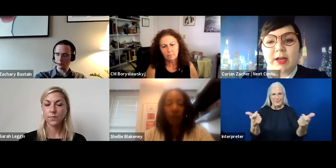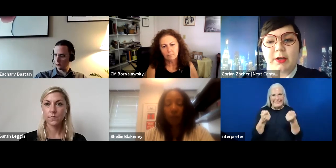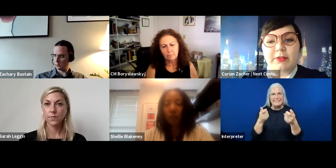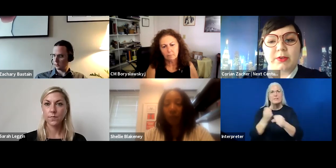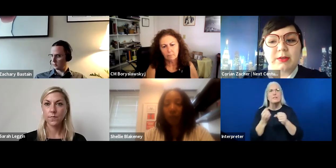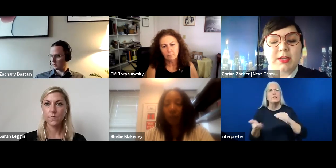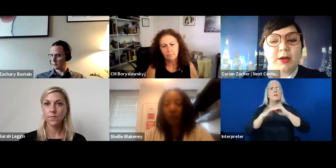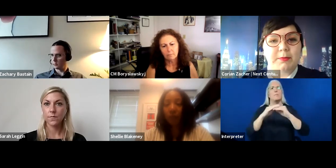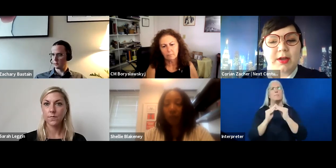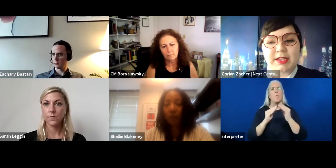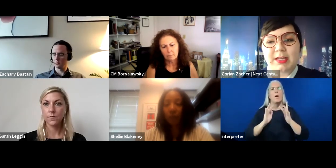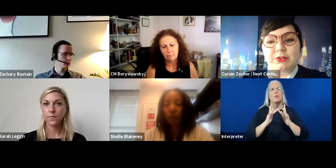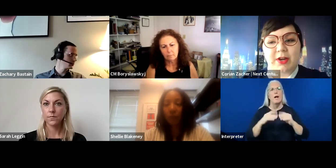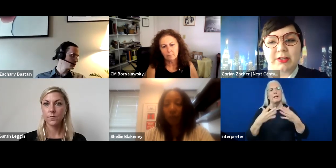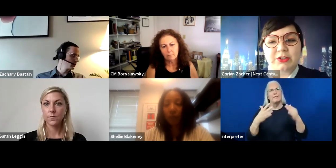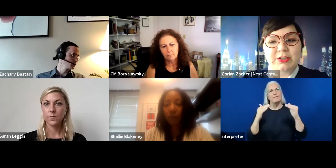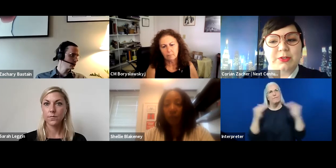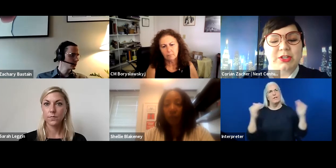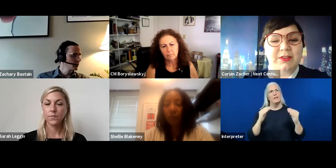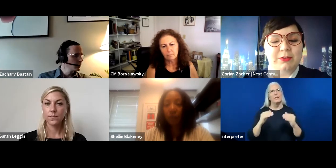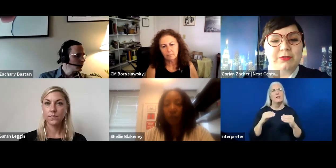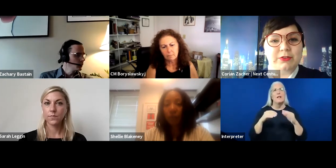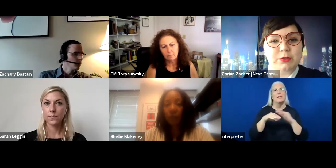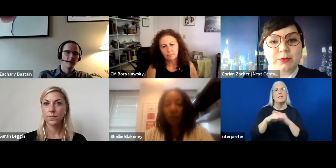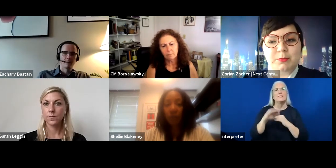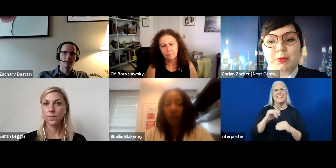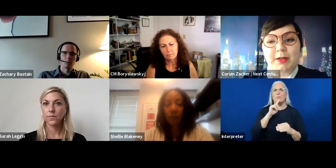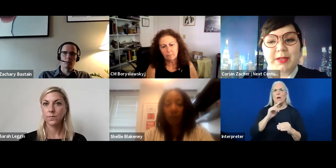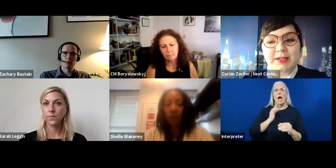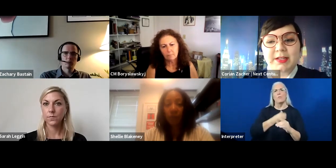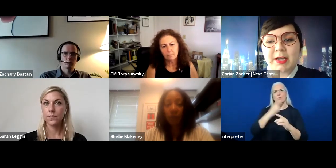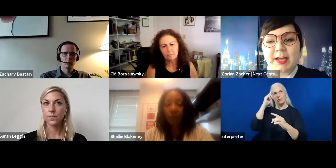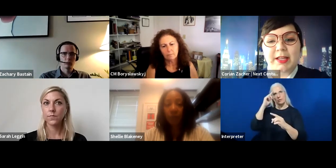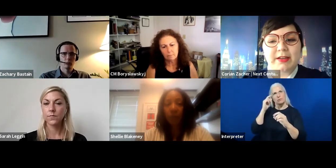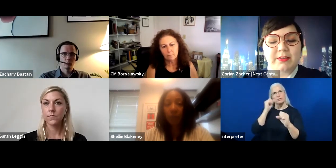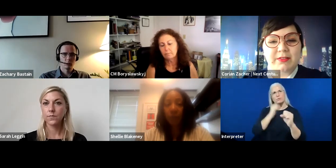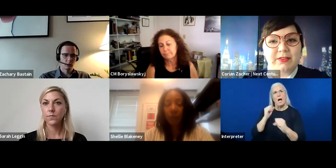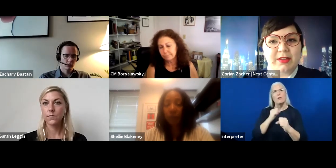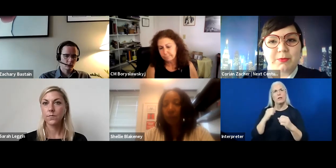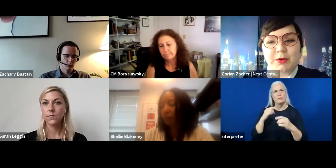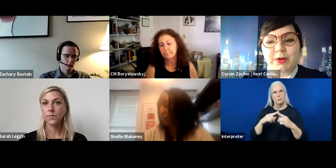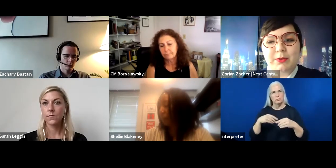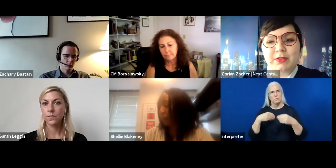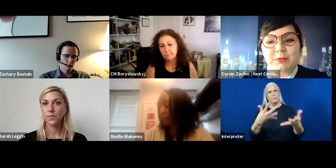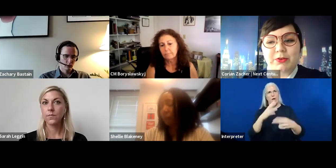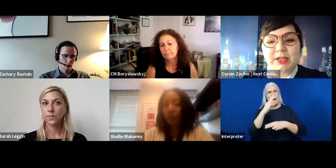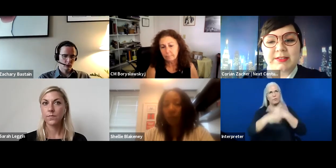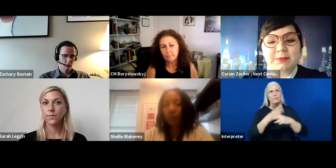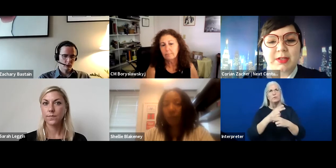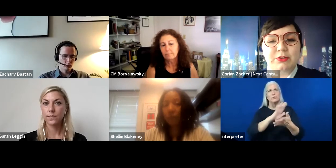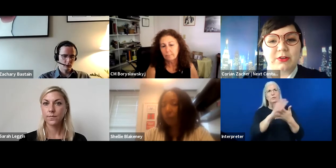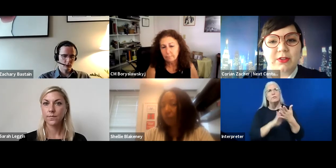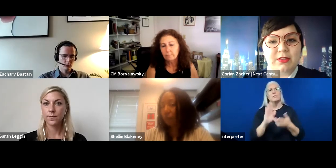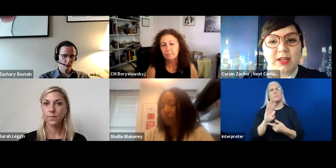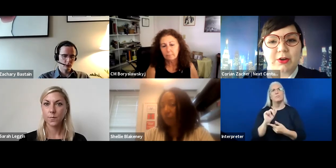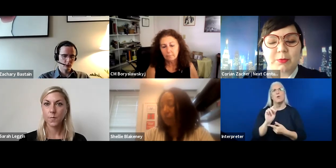inclusion has really become a key strategy to achieving universal broadband. And at NCC, we work with communities